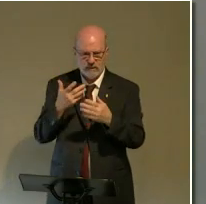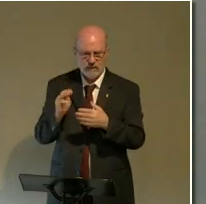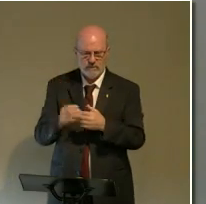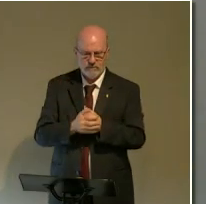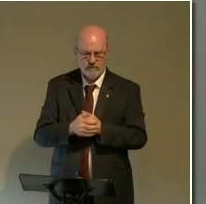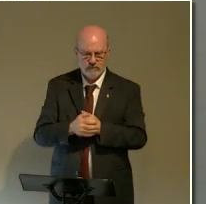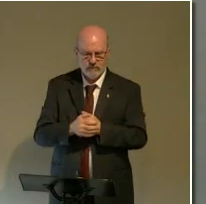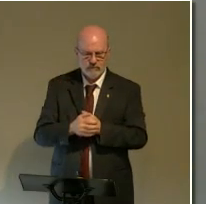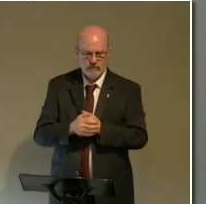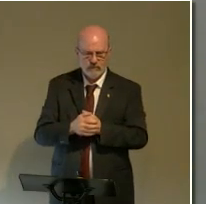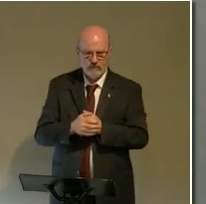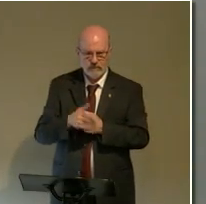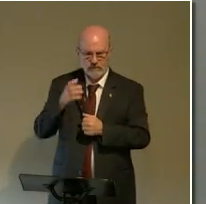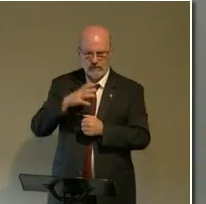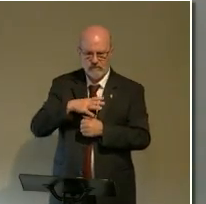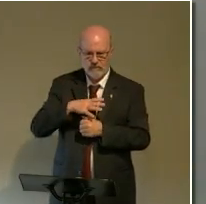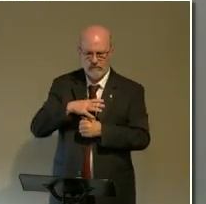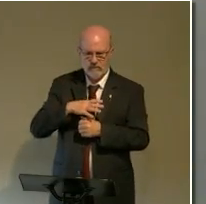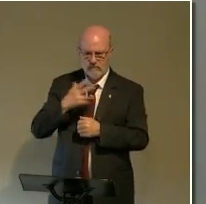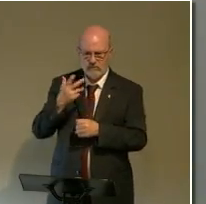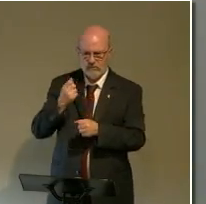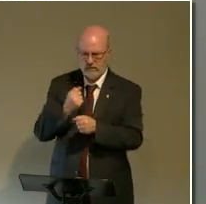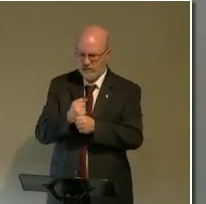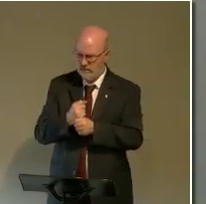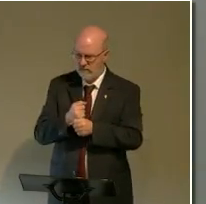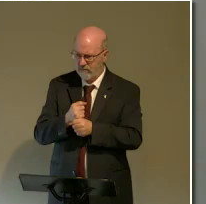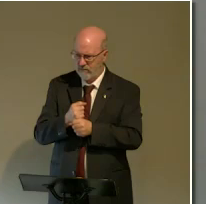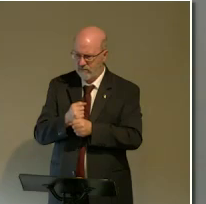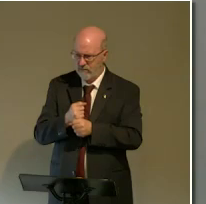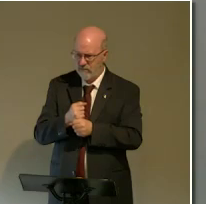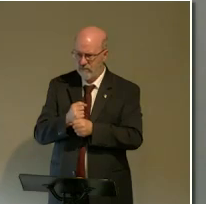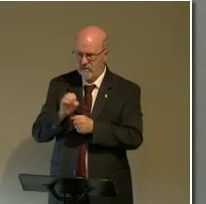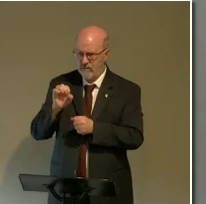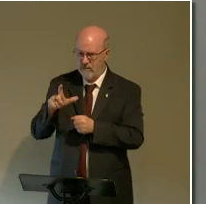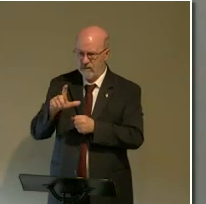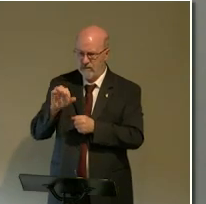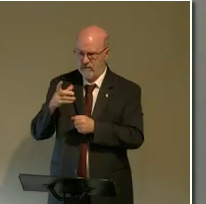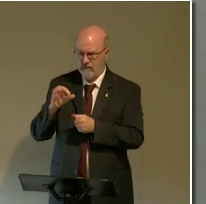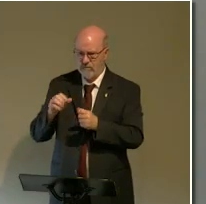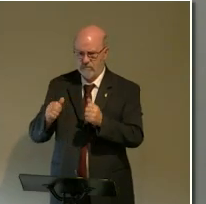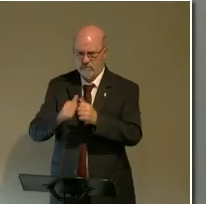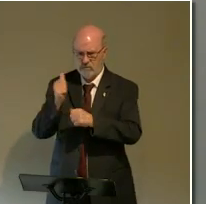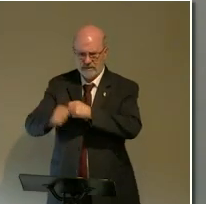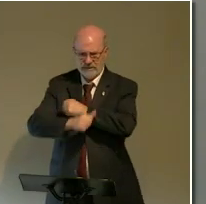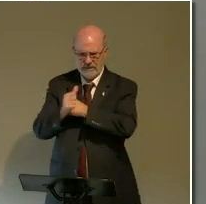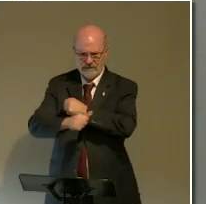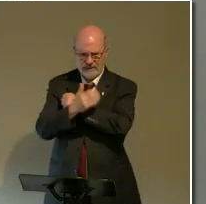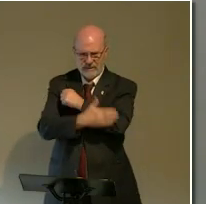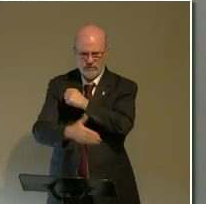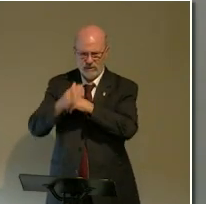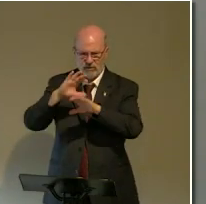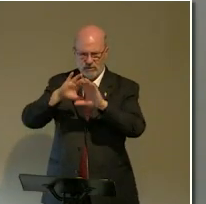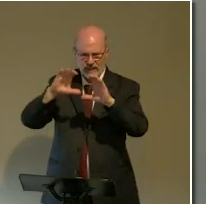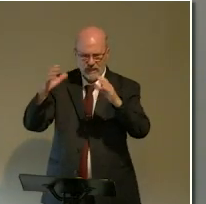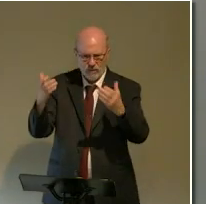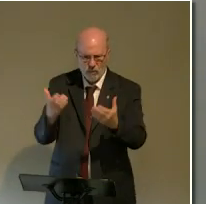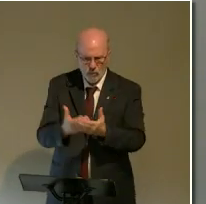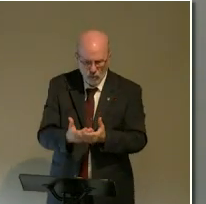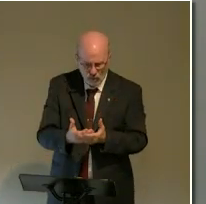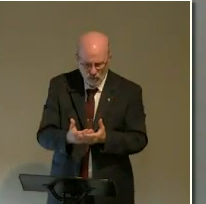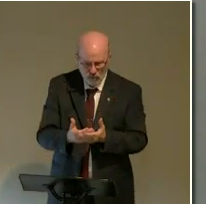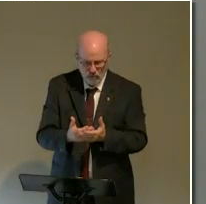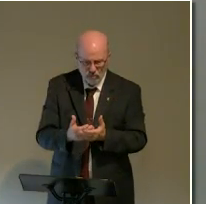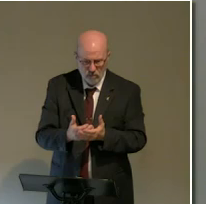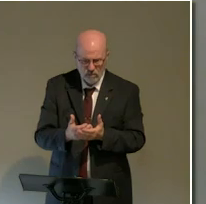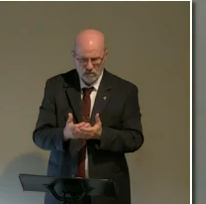okay? This man, in 3 years, El Salvador was the most dangerous country in the world. In